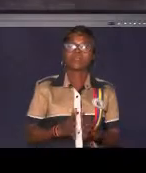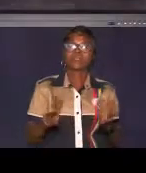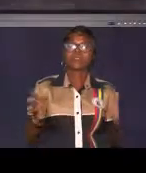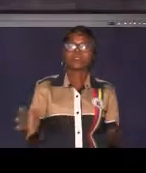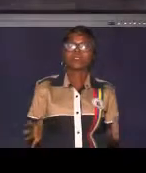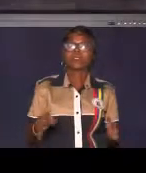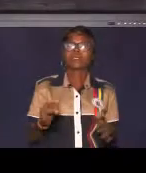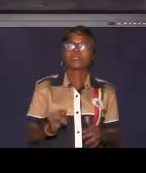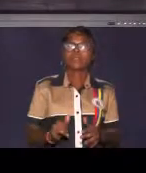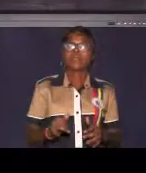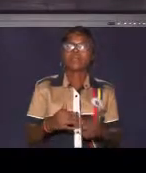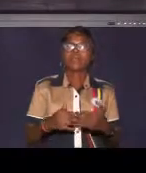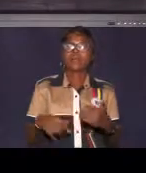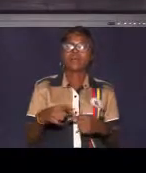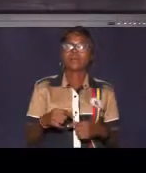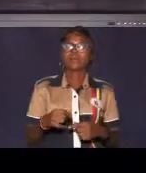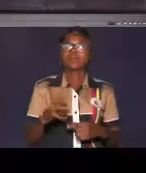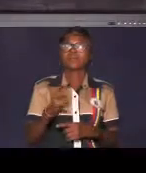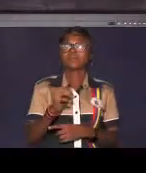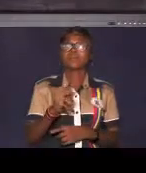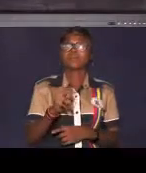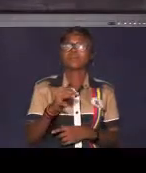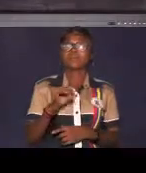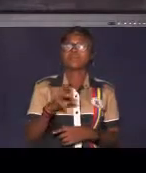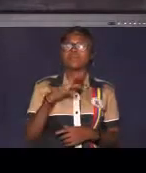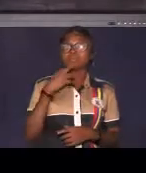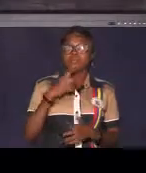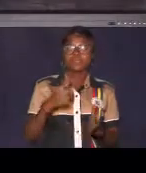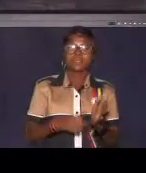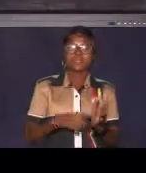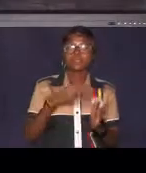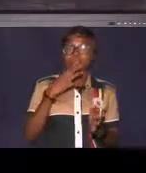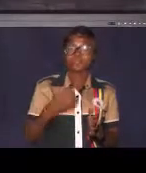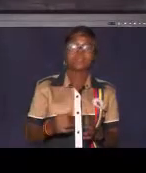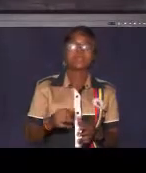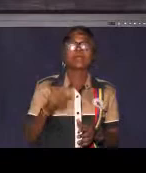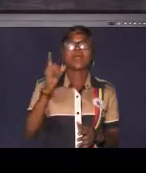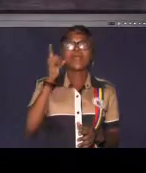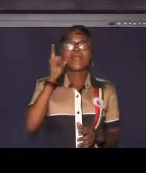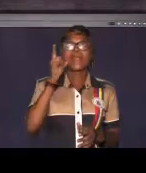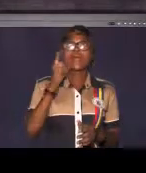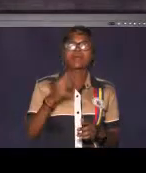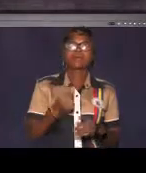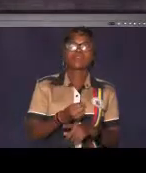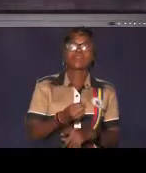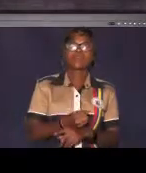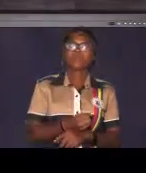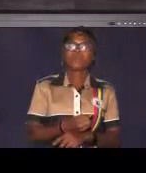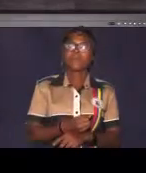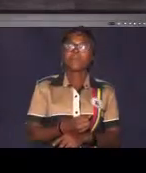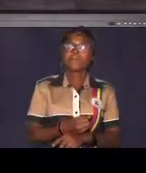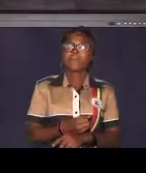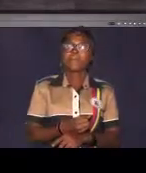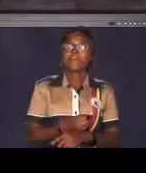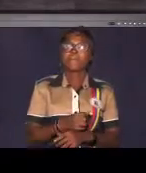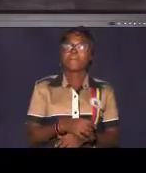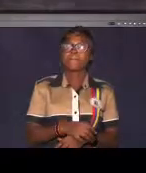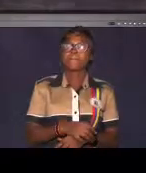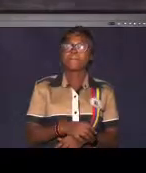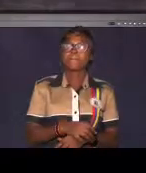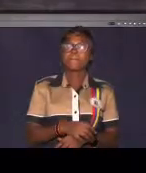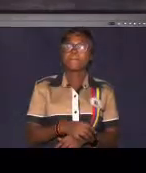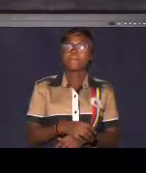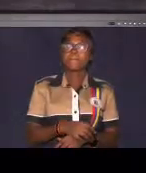So I'm talking generally about minerals, resources. So this is limestone, is an example of a